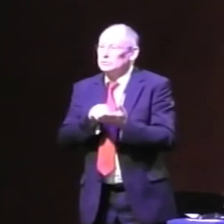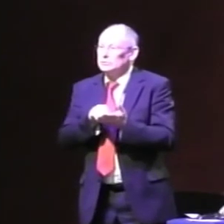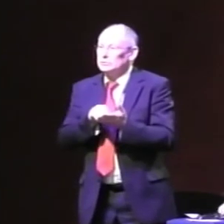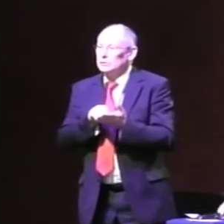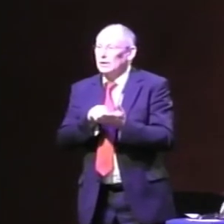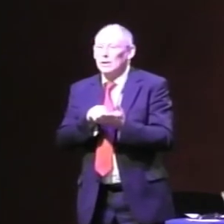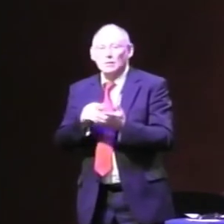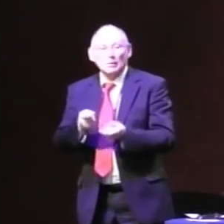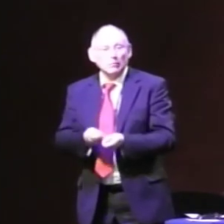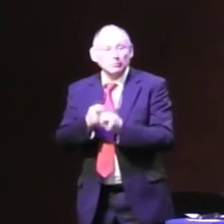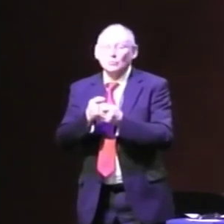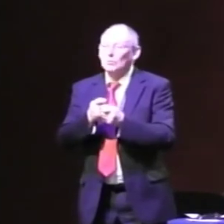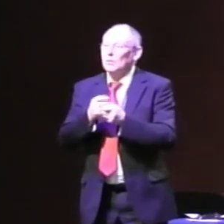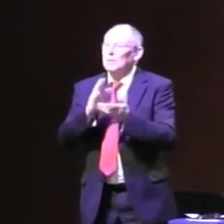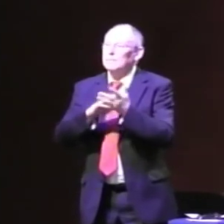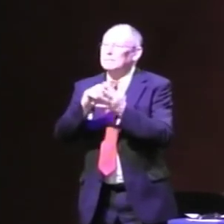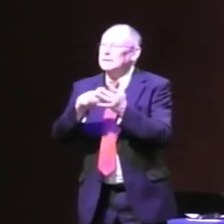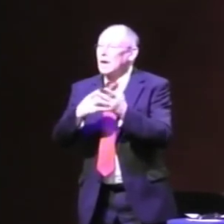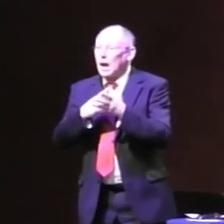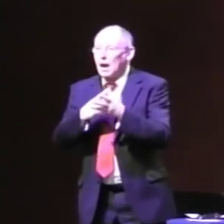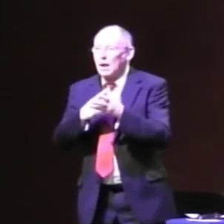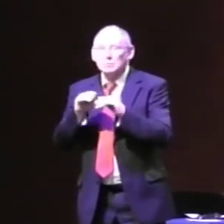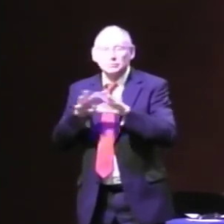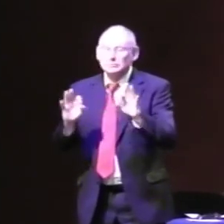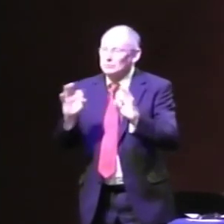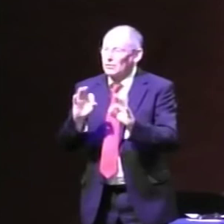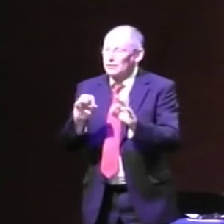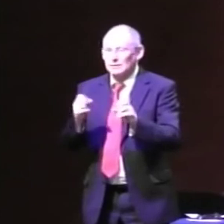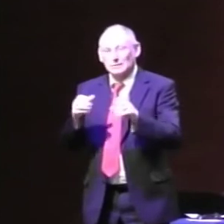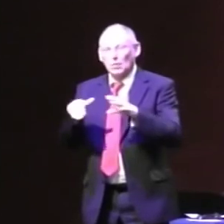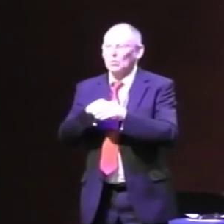in the media by anyone, including the educational trade unions.